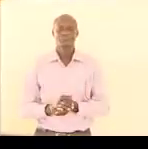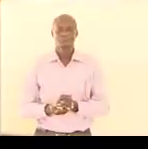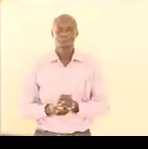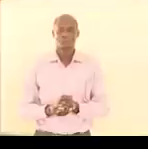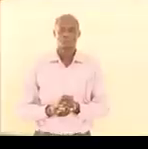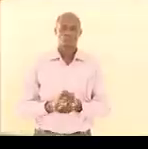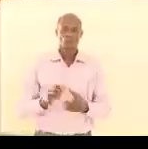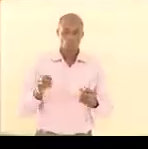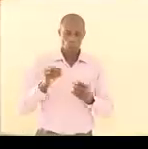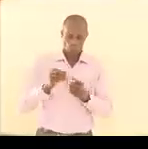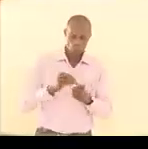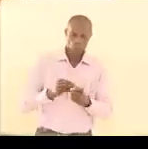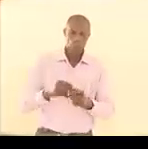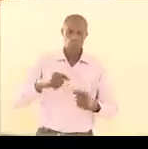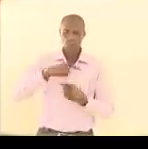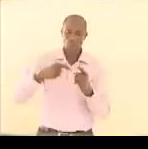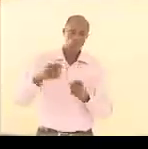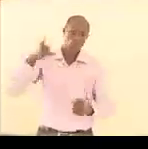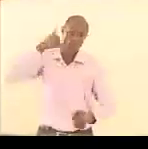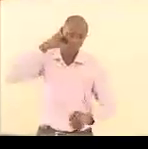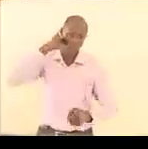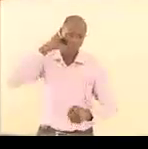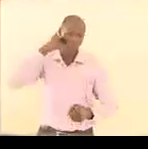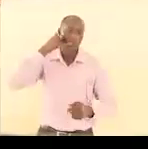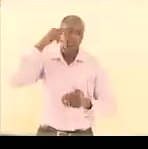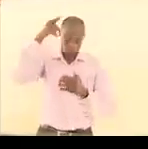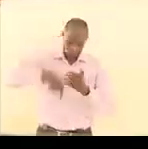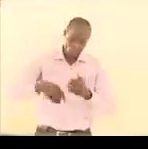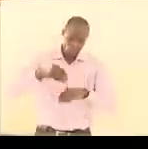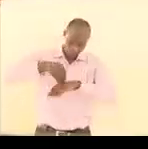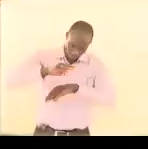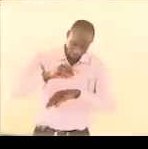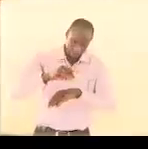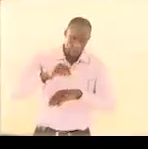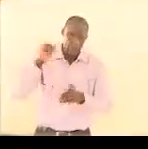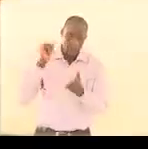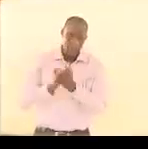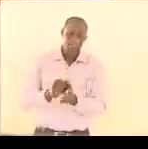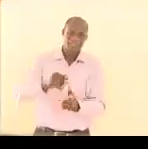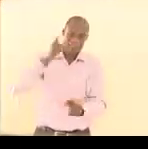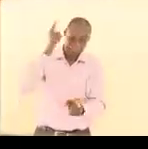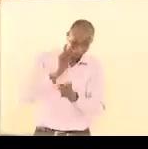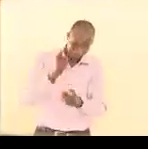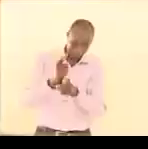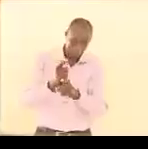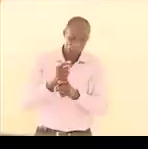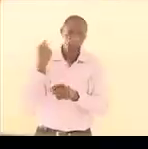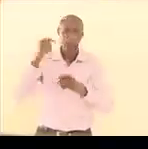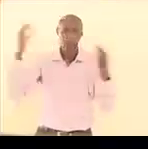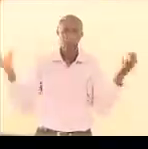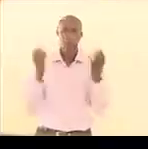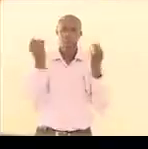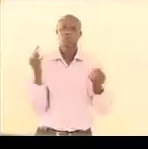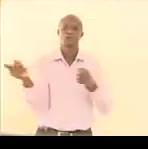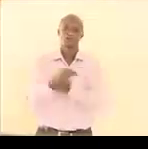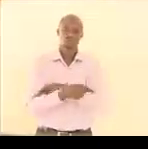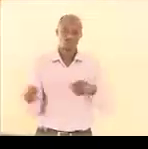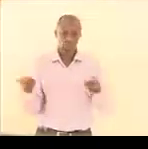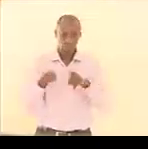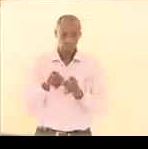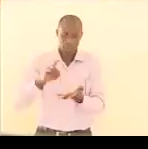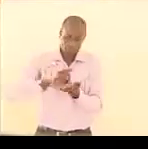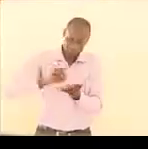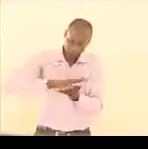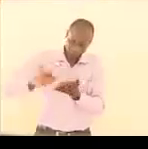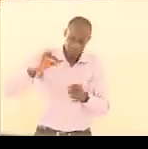message, or when you make a call to a friend or relation? What message that fits the celebration of today